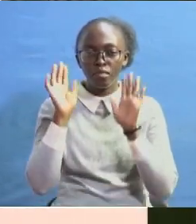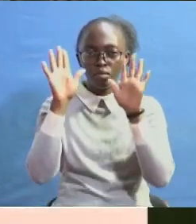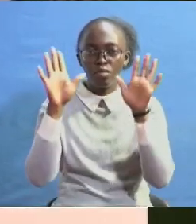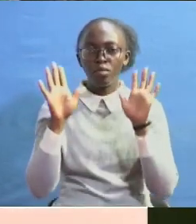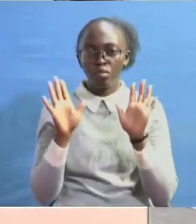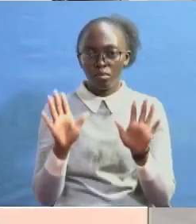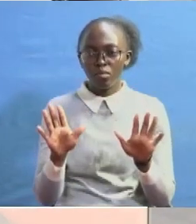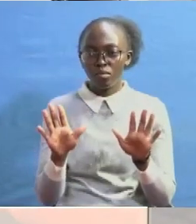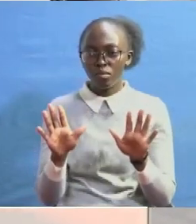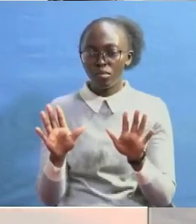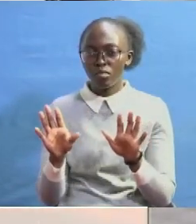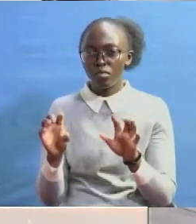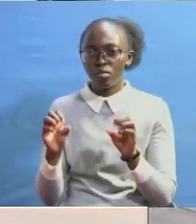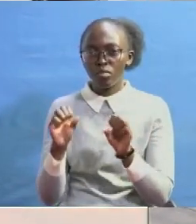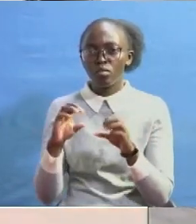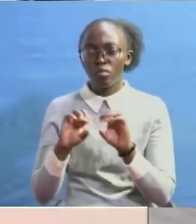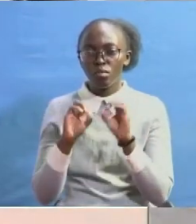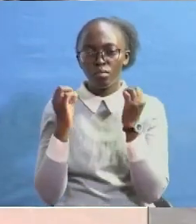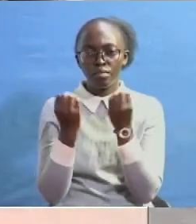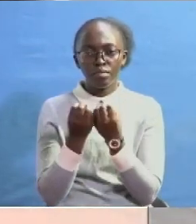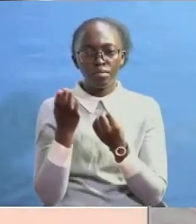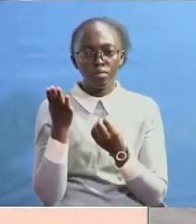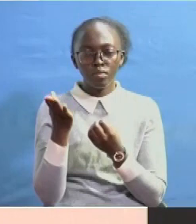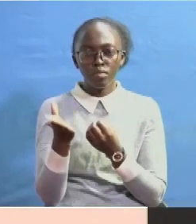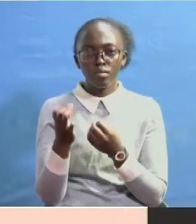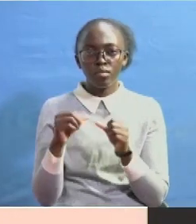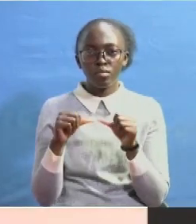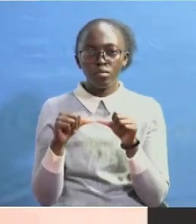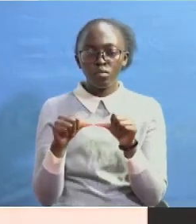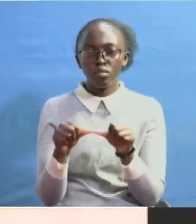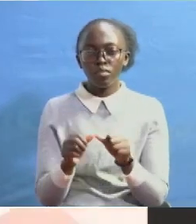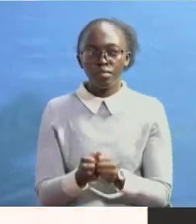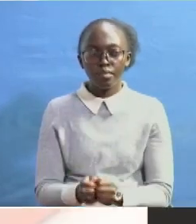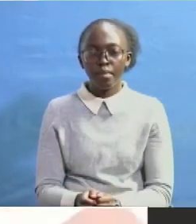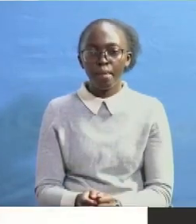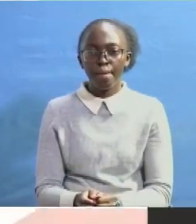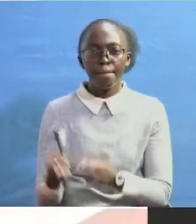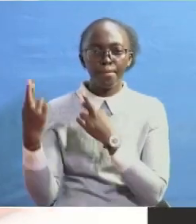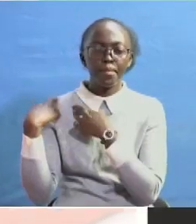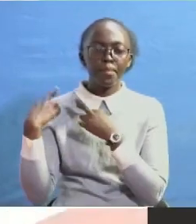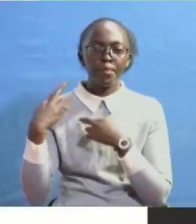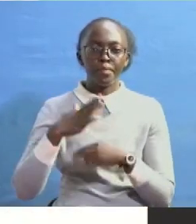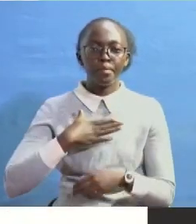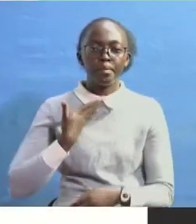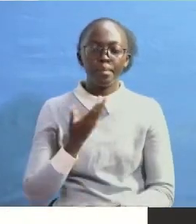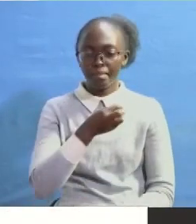hizo kukumbatia marekebisho yatakayoimarisha ufanisi wao. In my role as Prime Cabinet